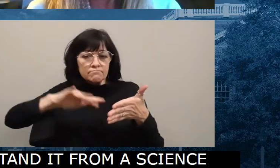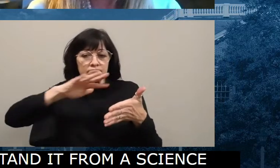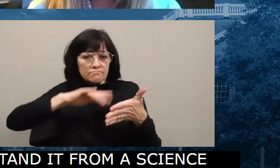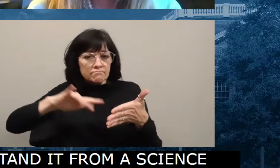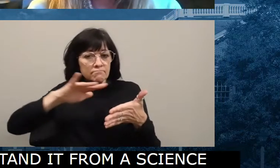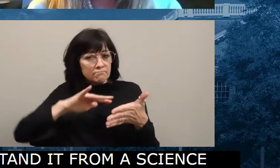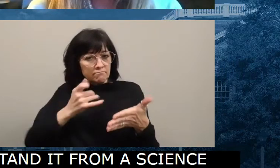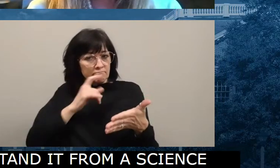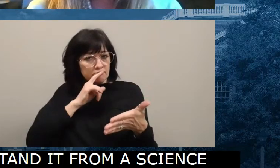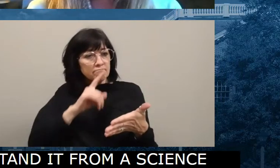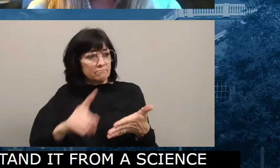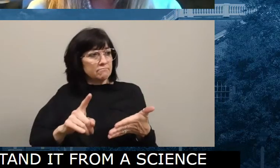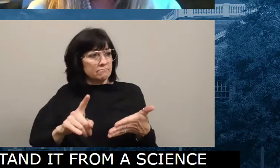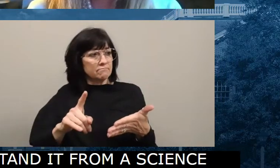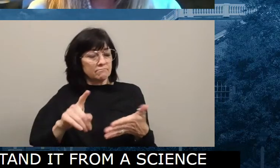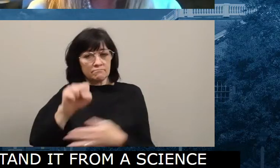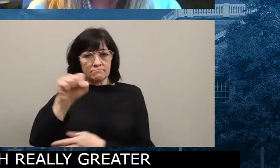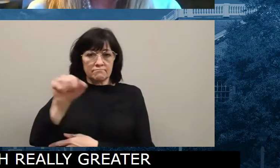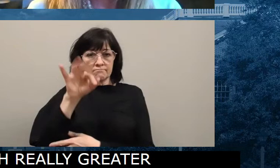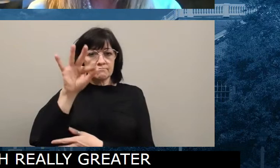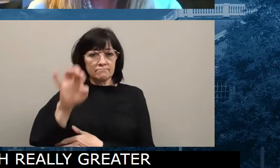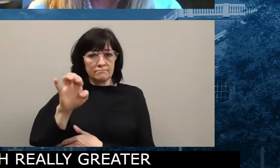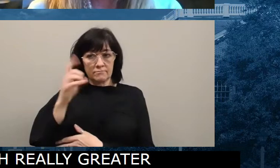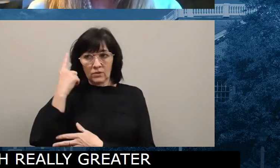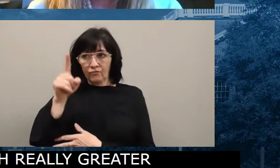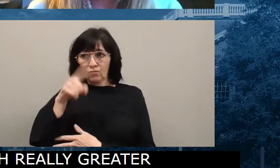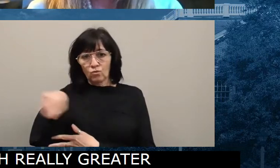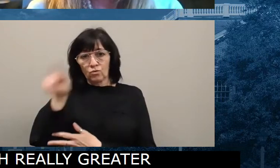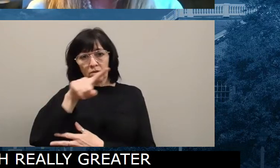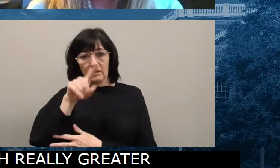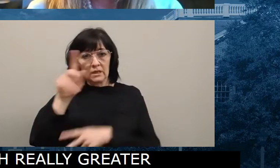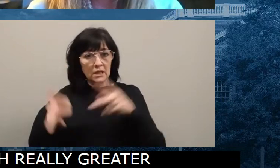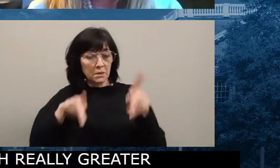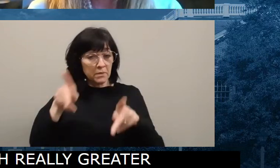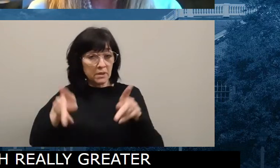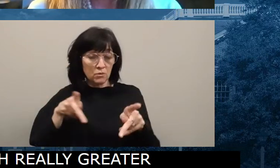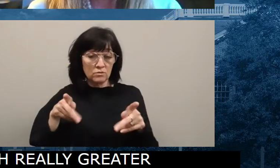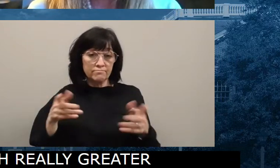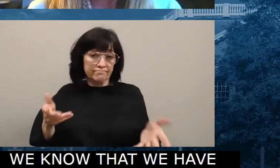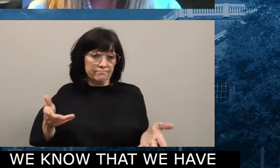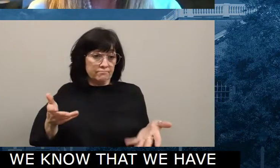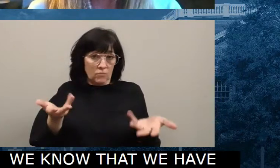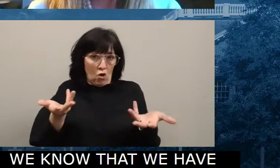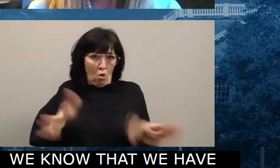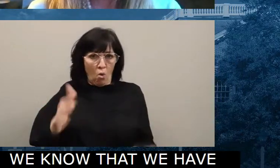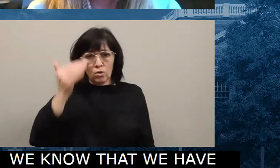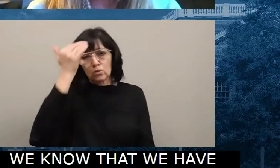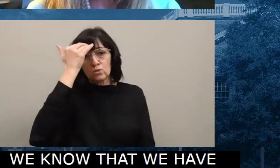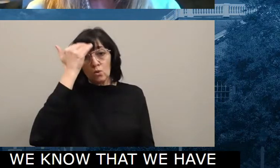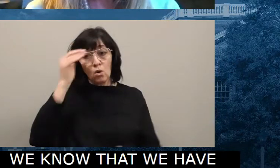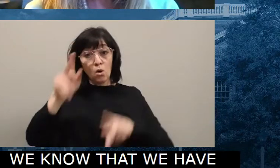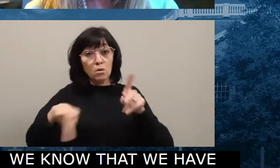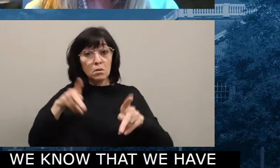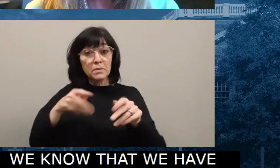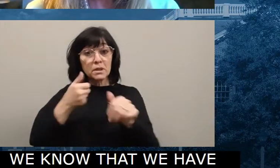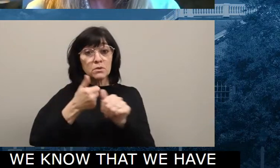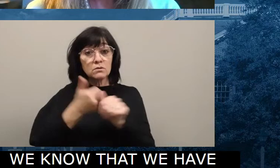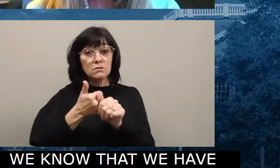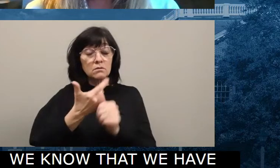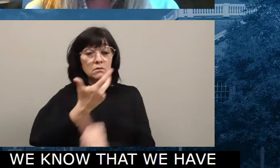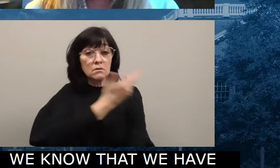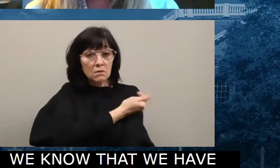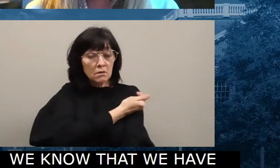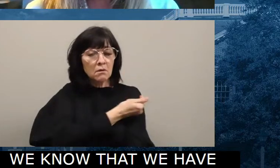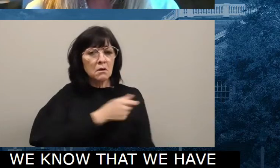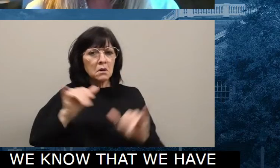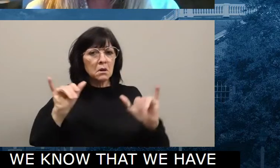safe. We know that we've had breakthrough cases of people vaccinated that have been seriously ill. And I think